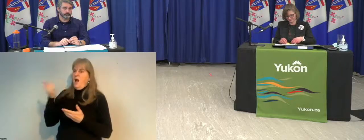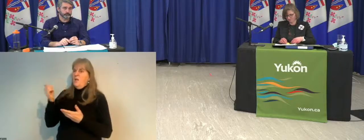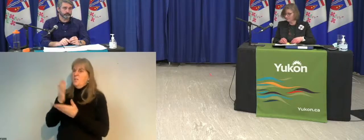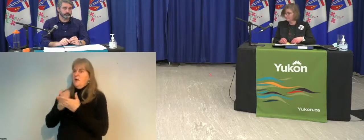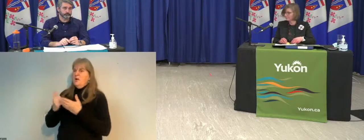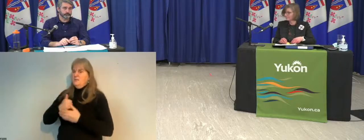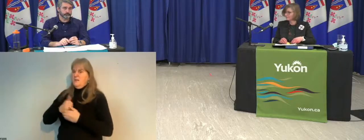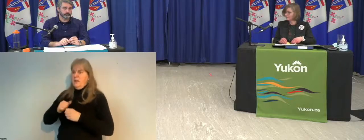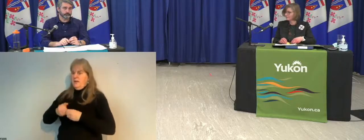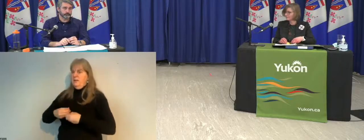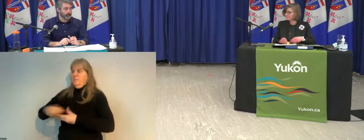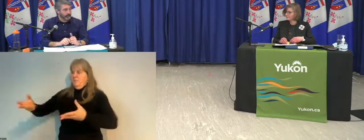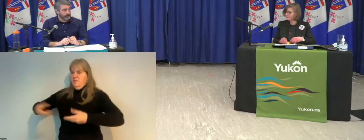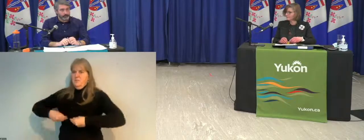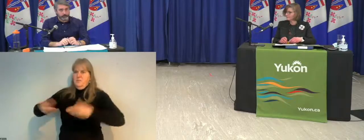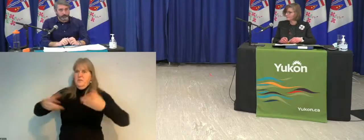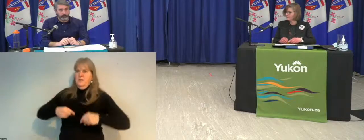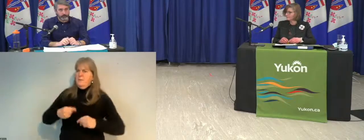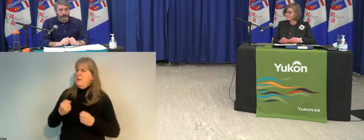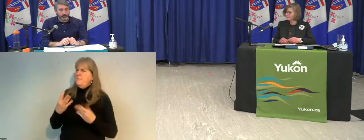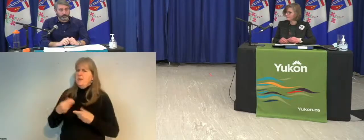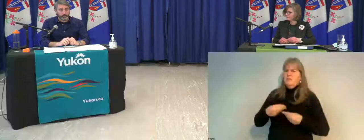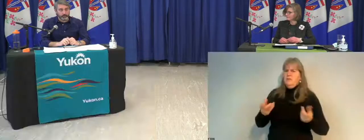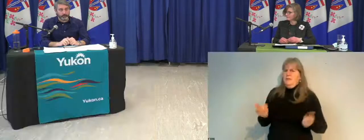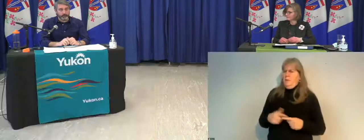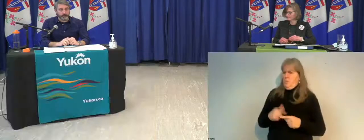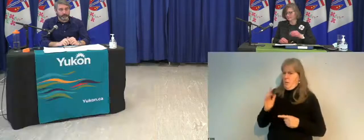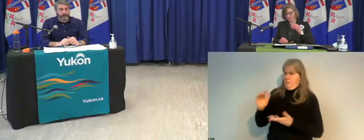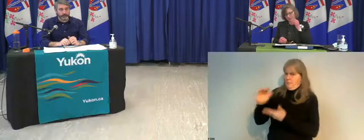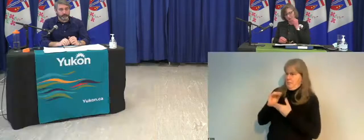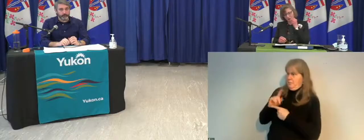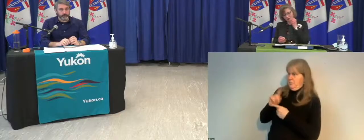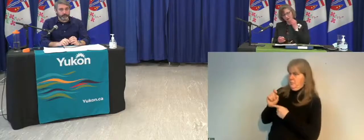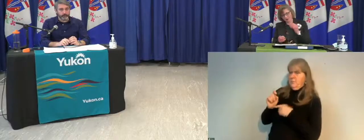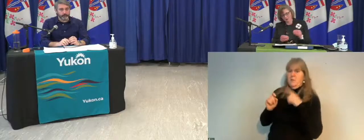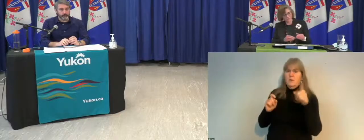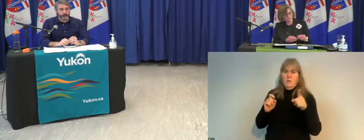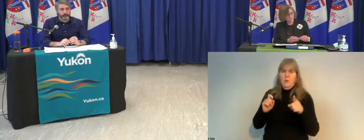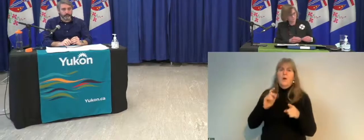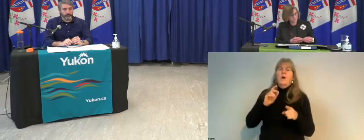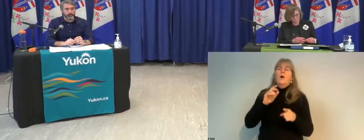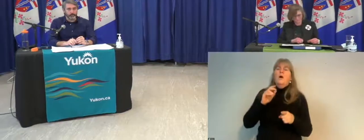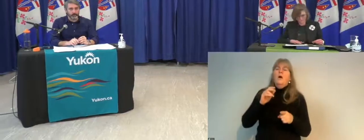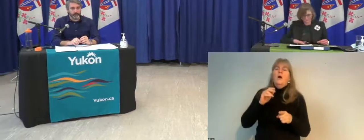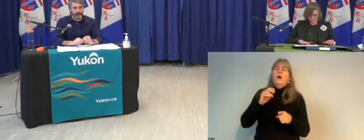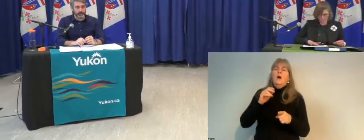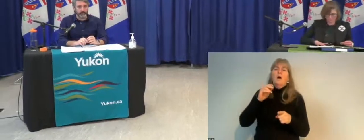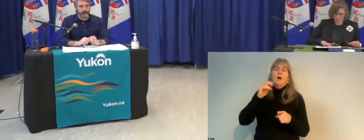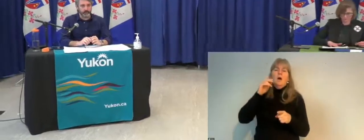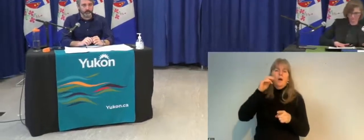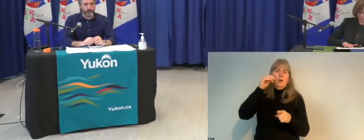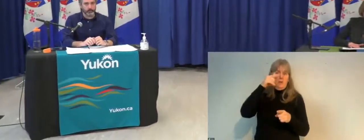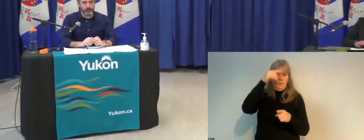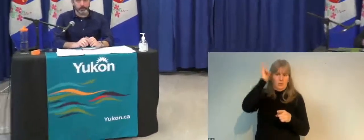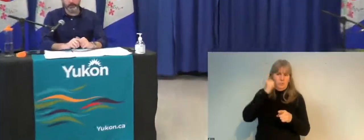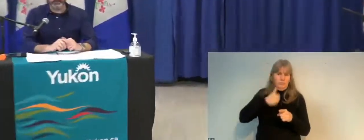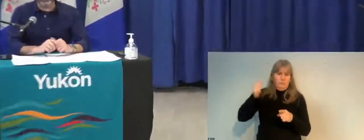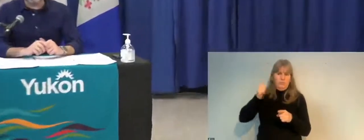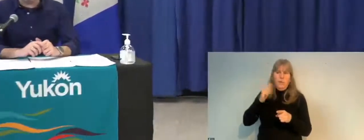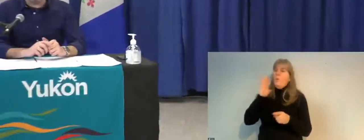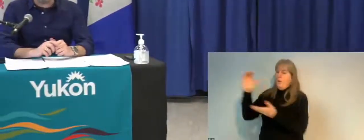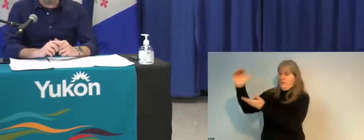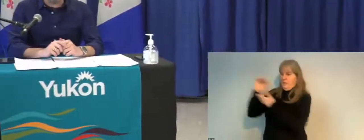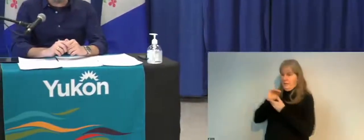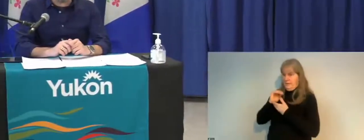the country are. Yeah, I would say that we're getting our fair share. More details on what we're getting will come out of Health and